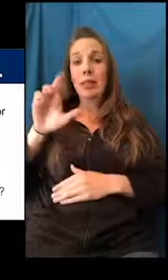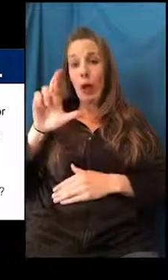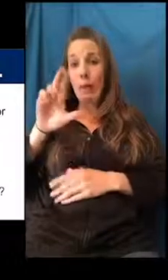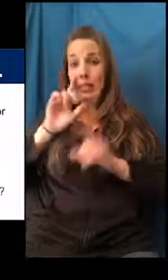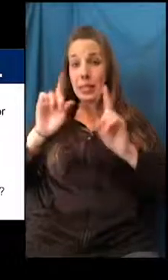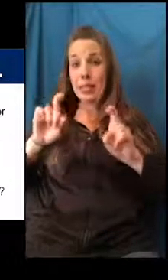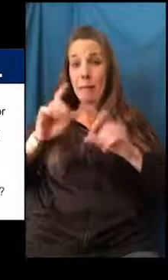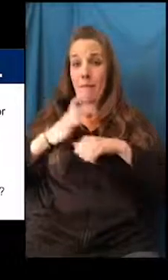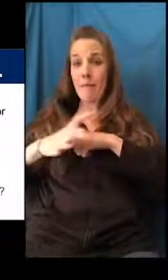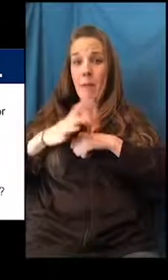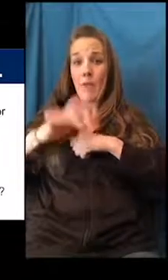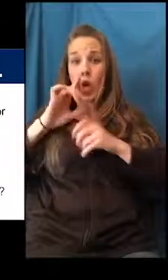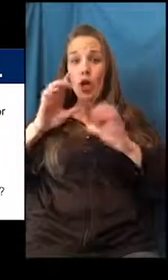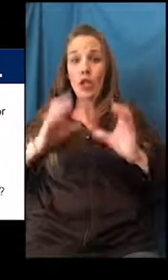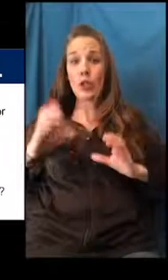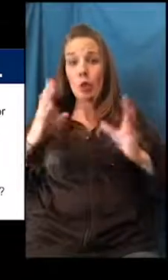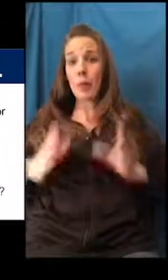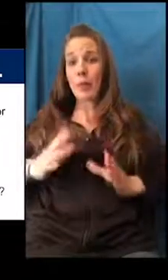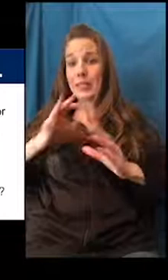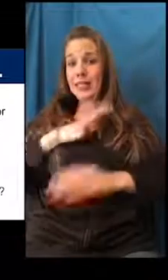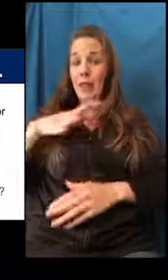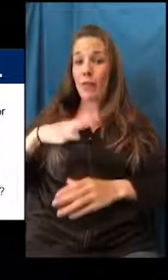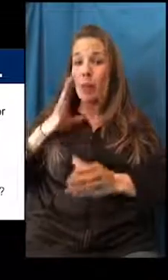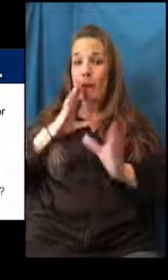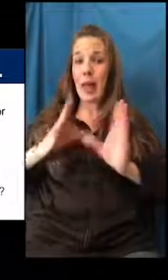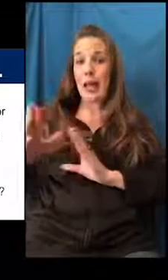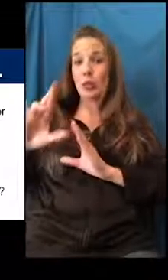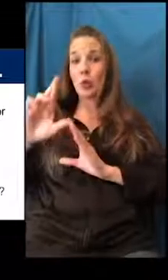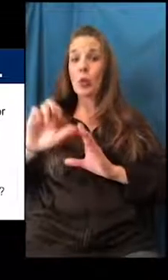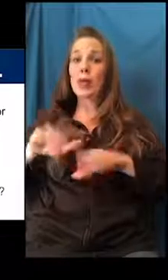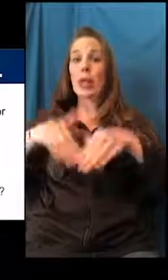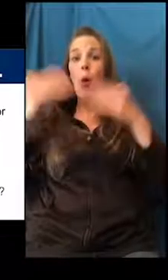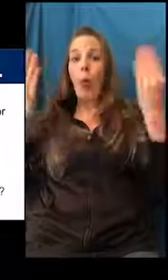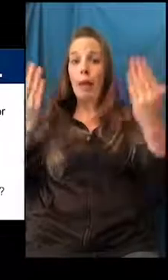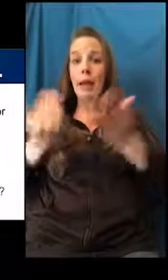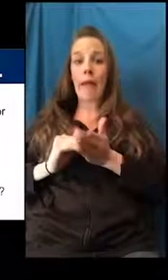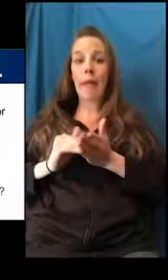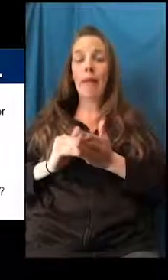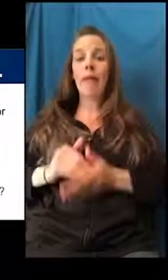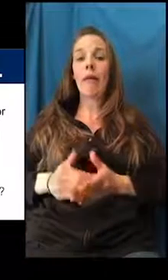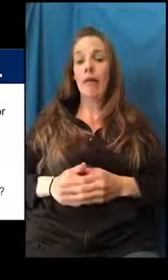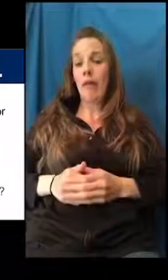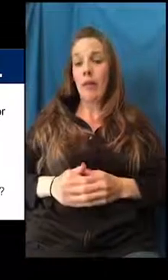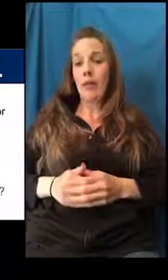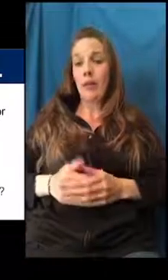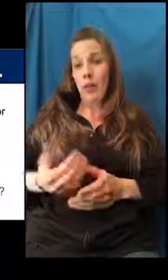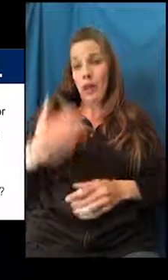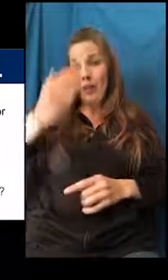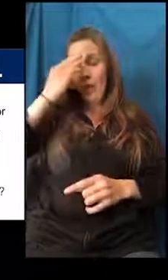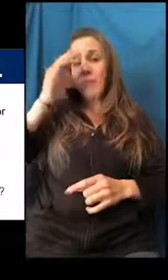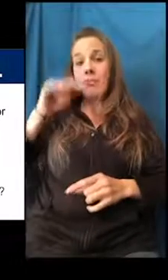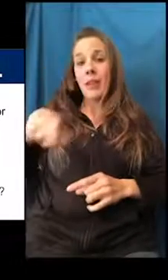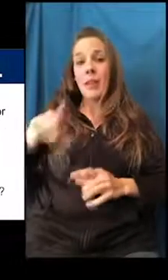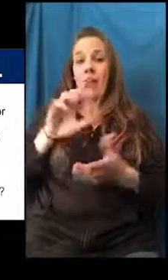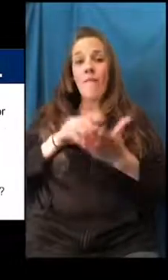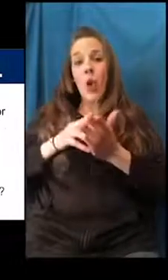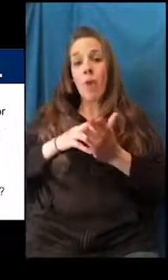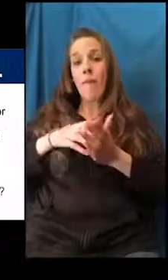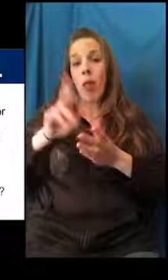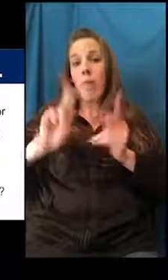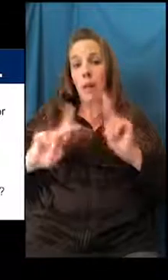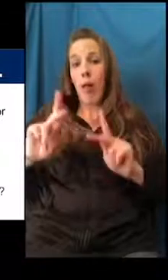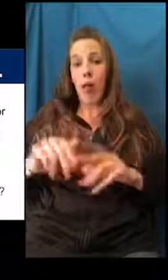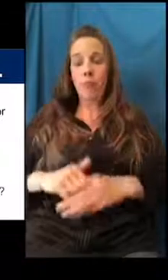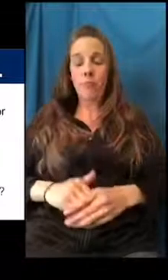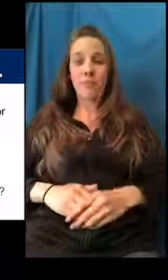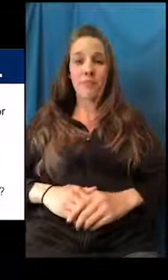consumers and staff as they make plans to reopen? There is an acknowledgement that these are vulnerable individuals.